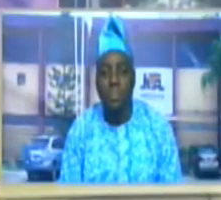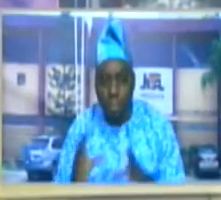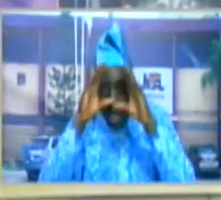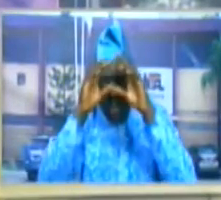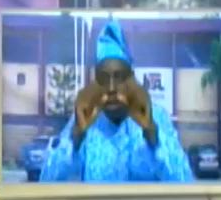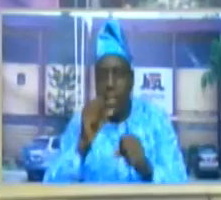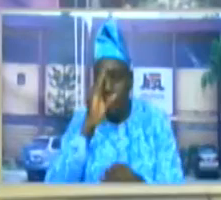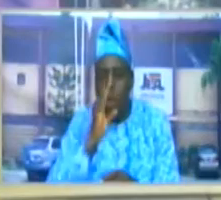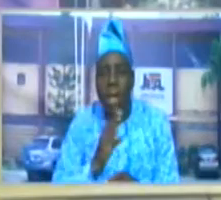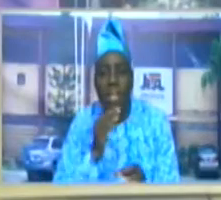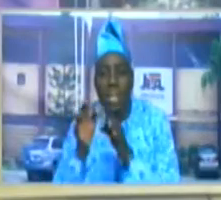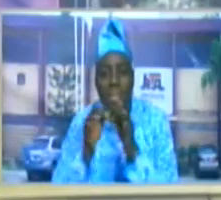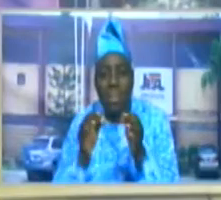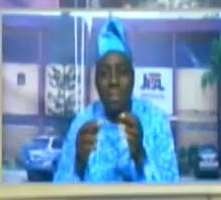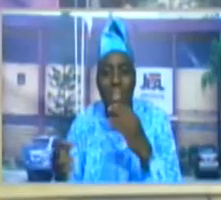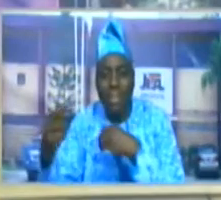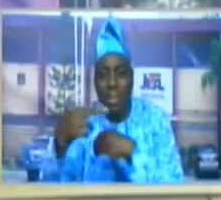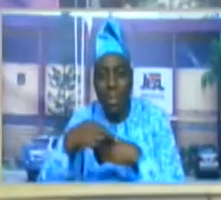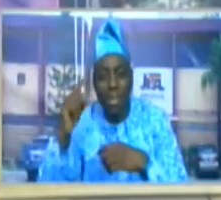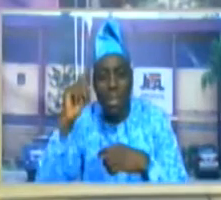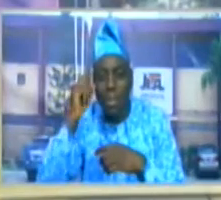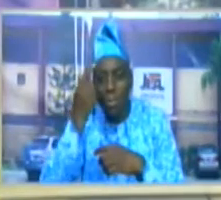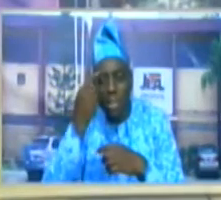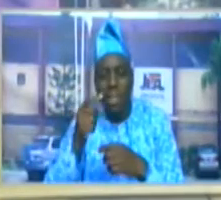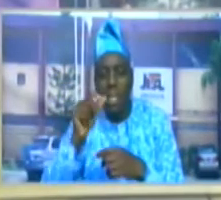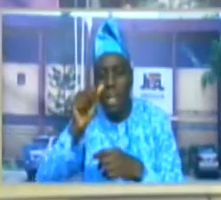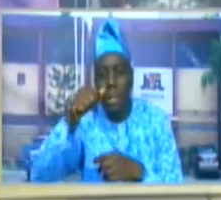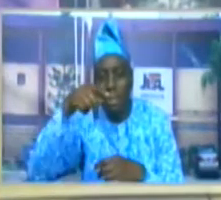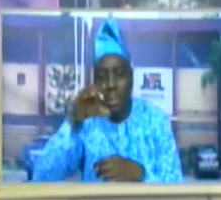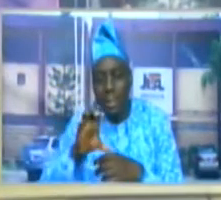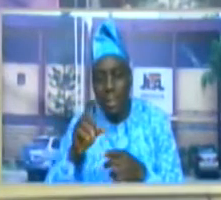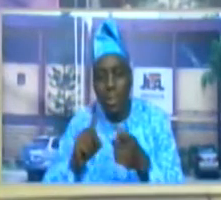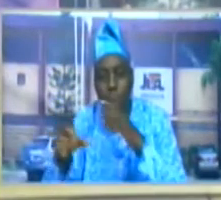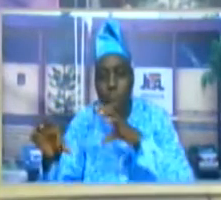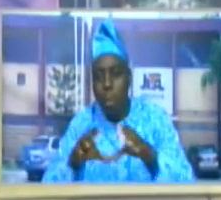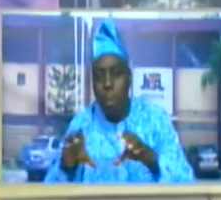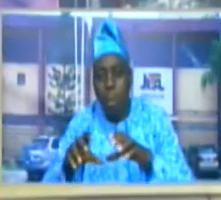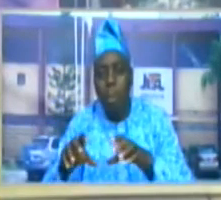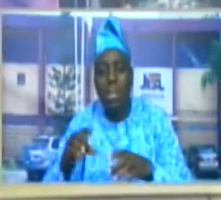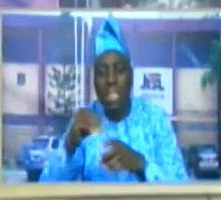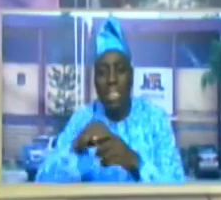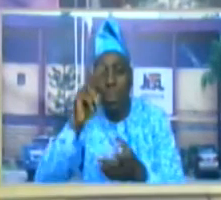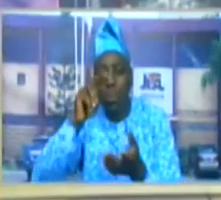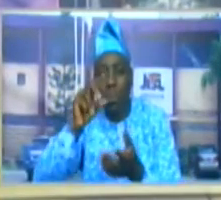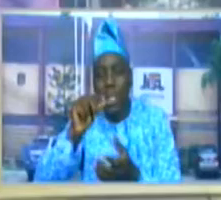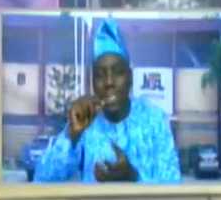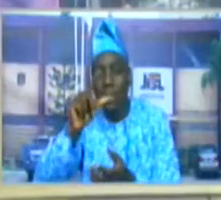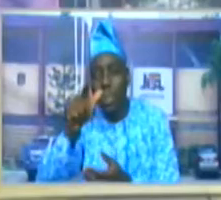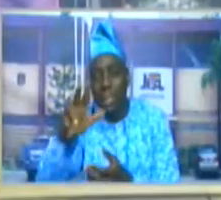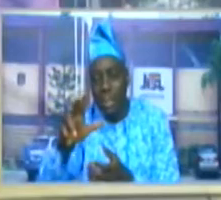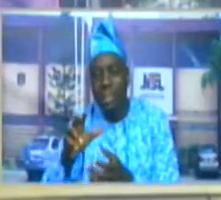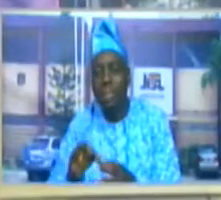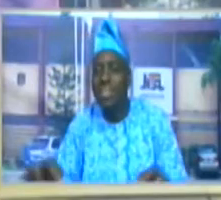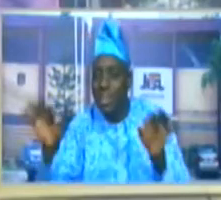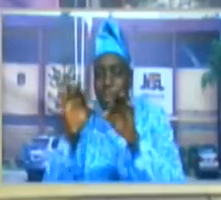President Muhammadu Buhari says returning the governing All Progressive Congress to power in the 2023 election is a critical